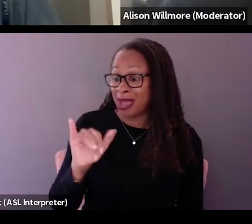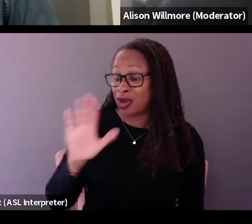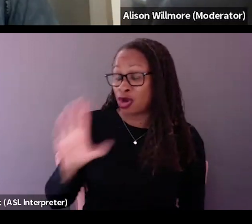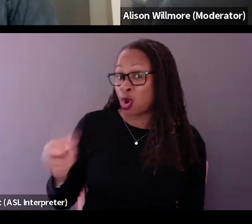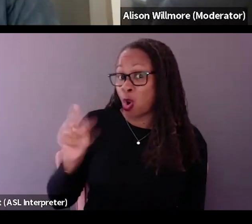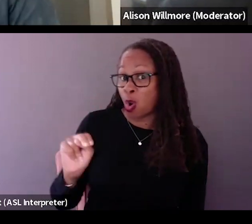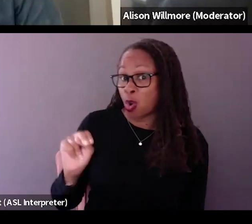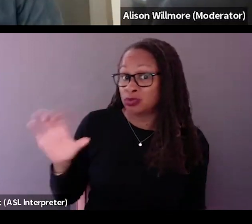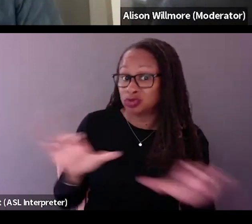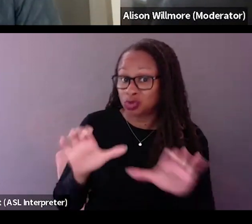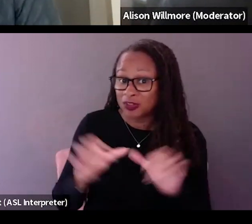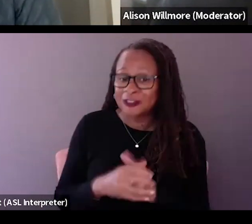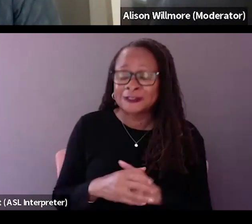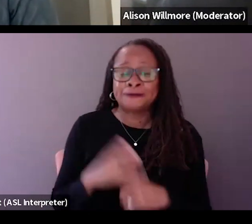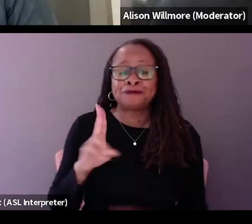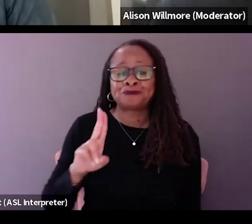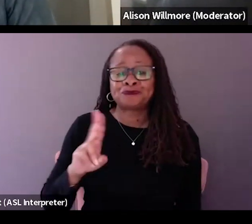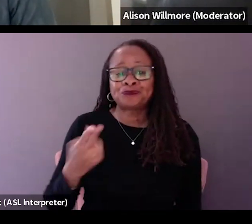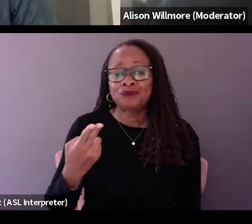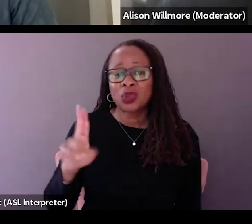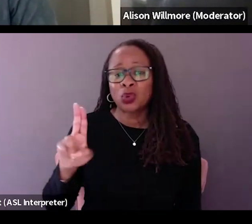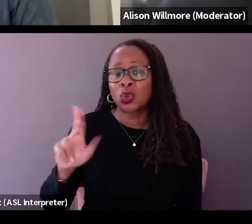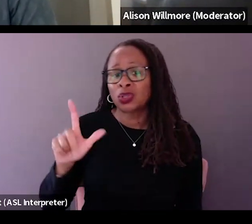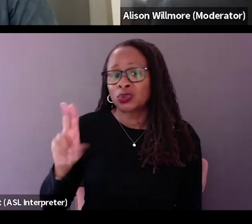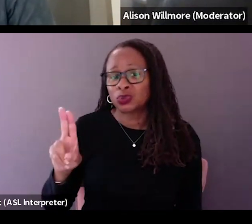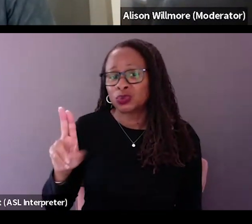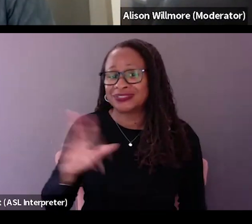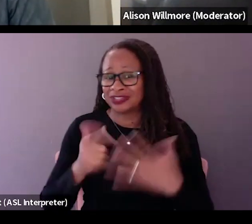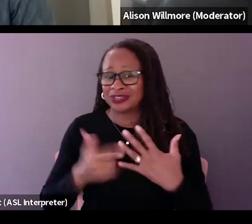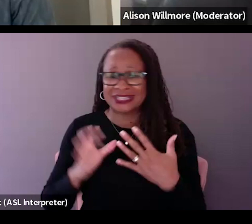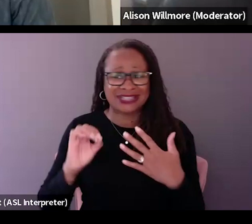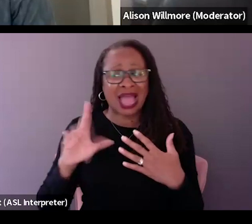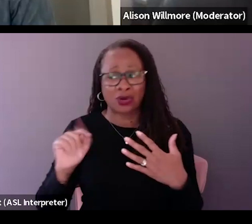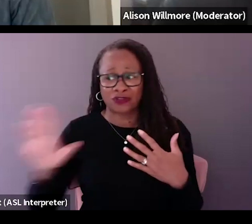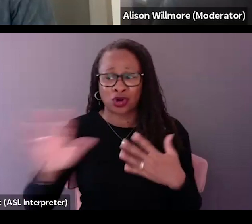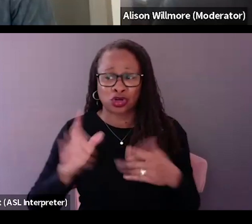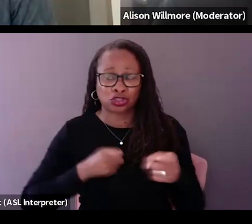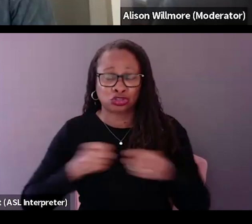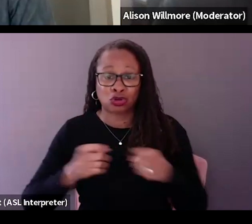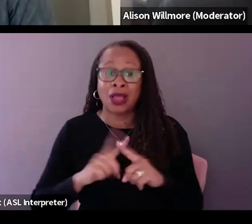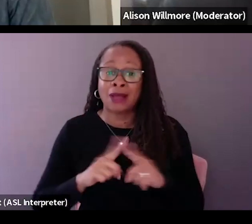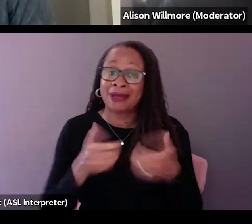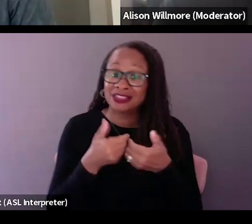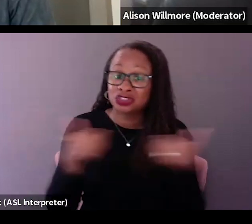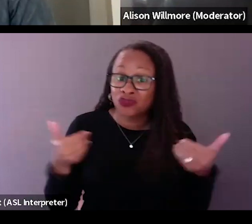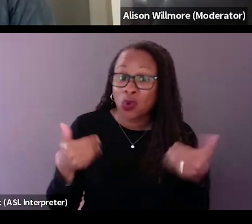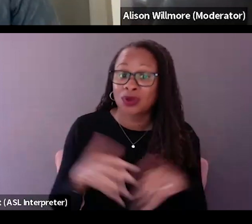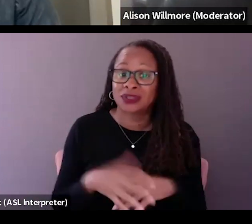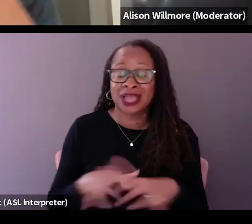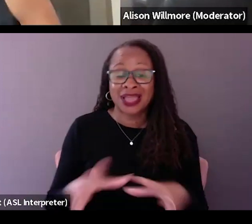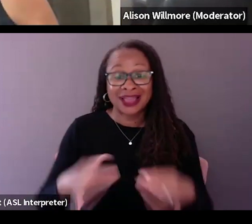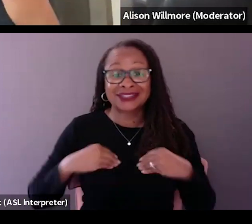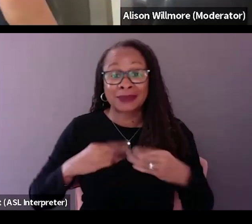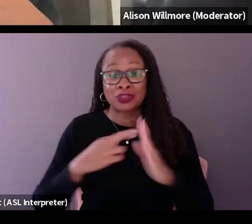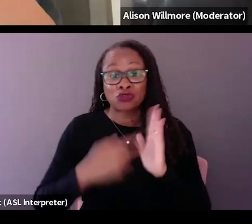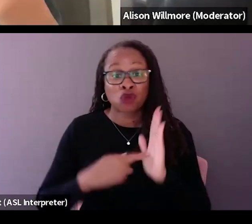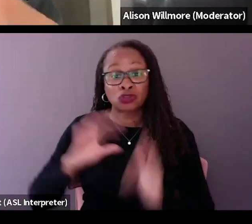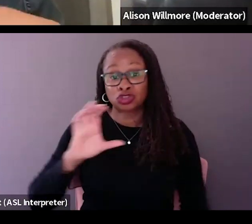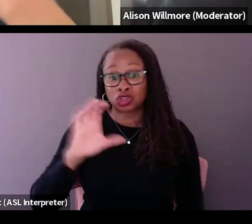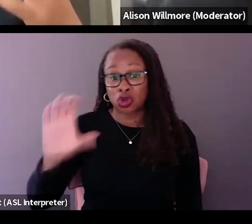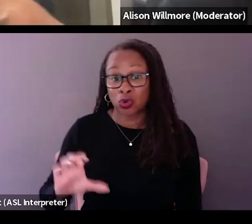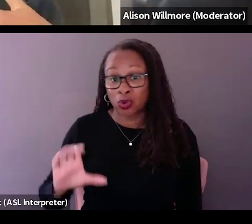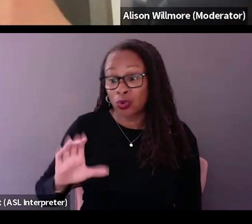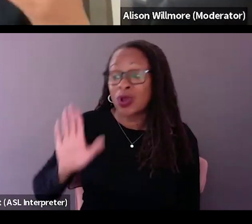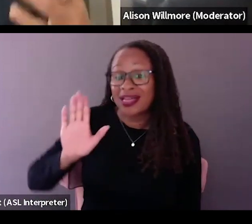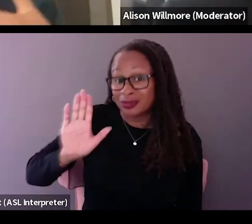of her control, but the divorce and taking the role in Chicago were her choices. And so all three of those things were